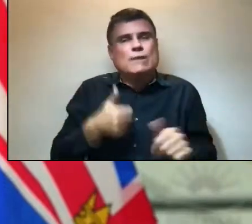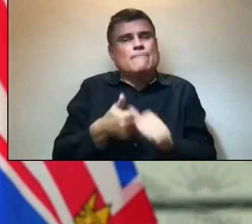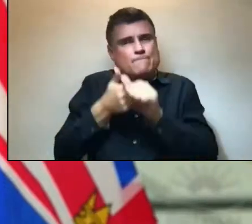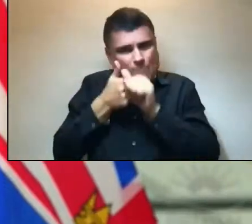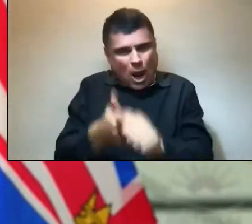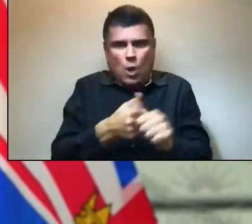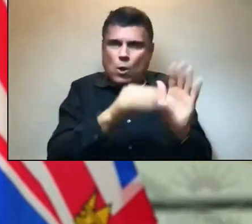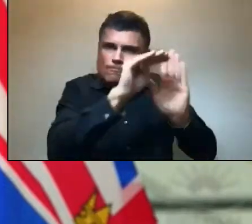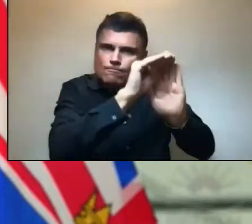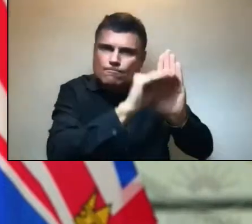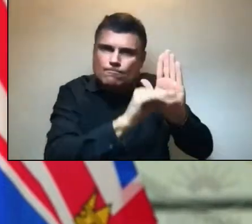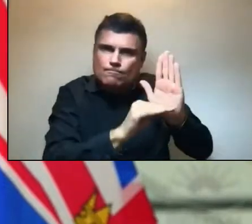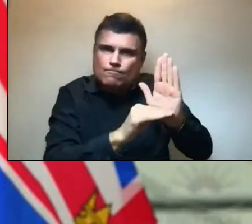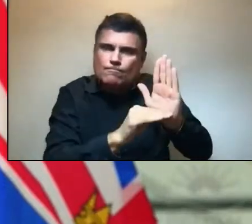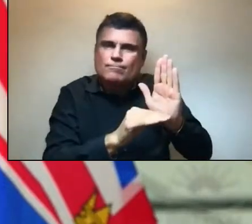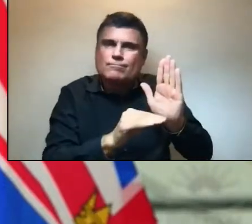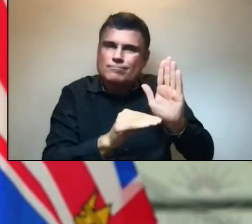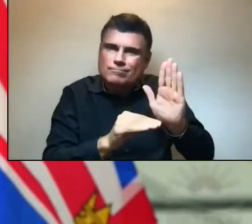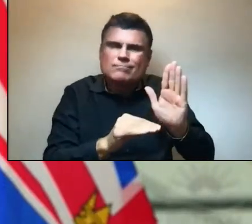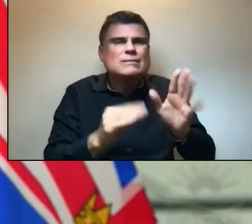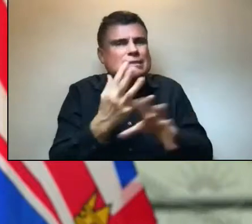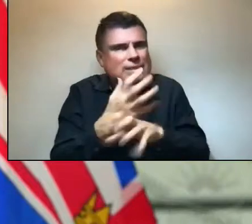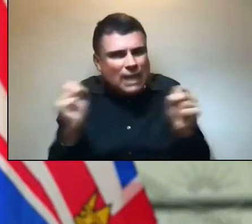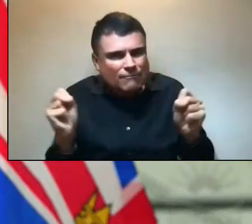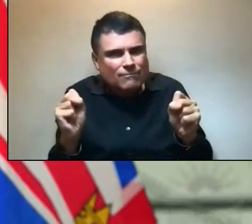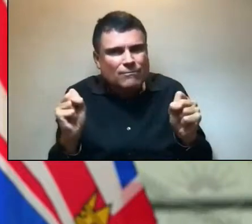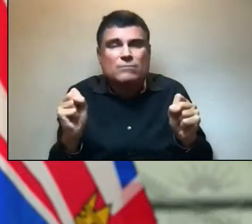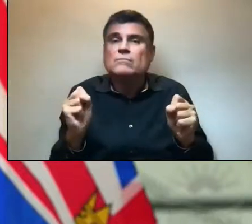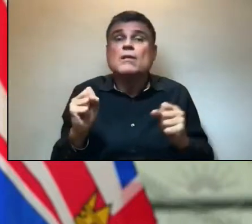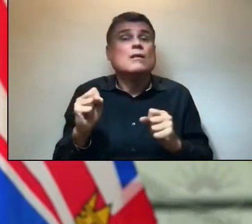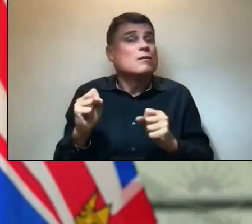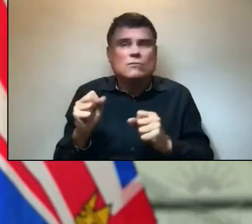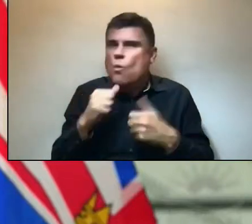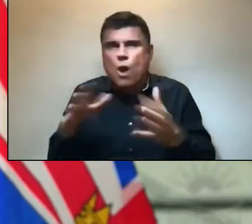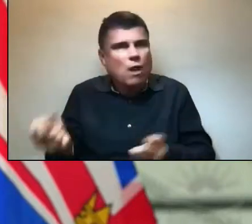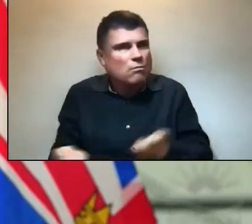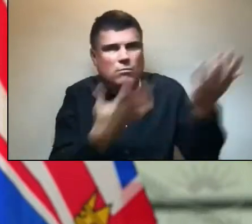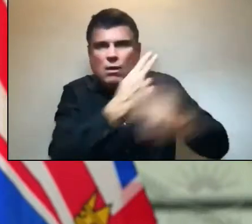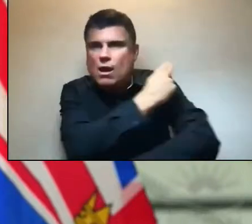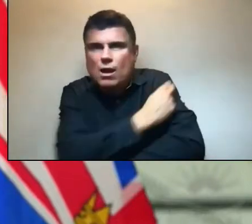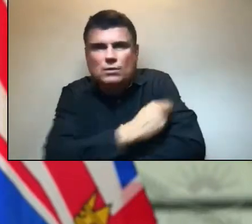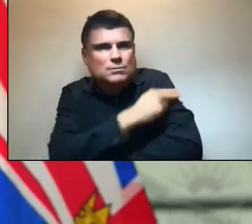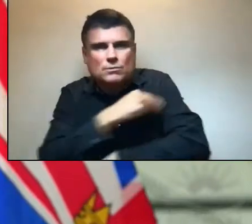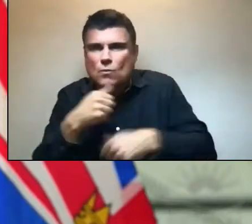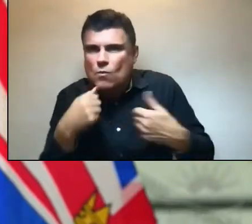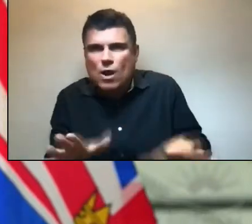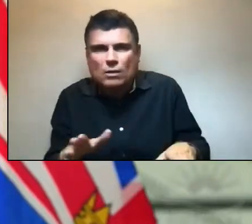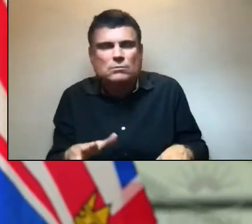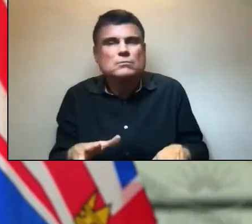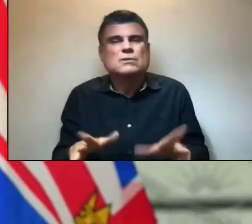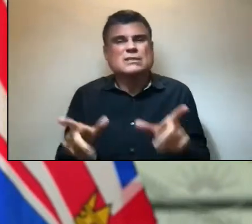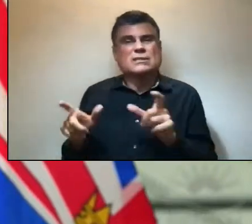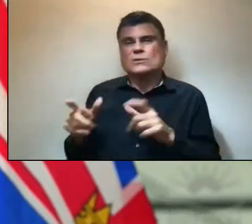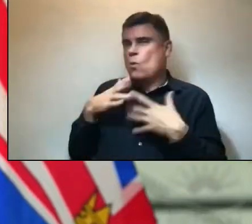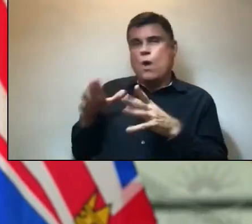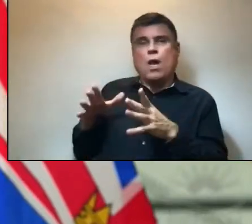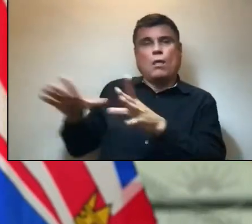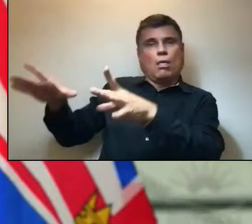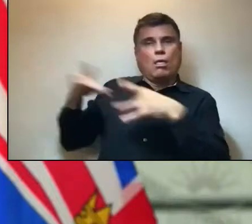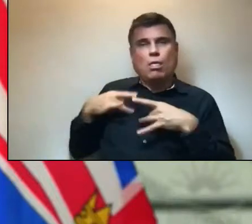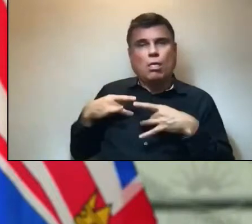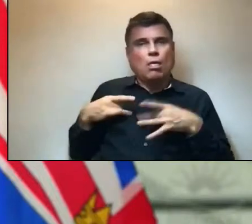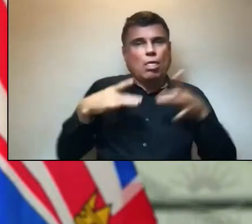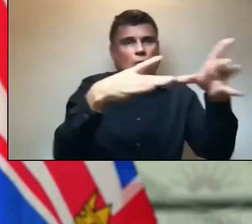hospital, that prevent us from transmitting it to people who may have more severe illness and end up in